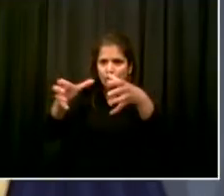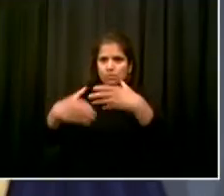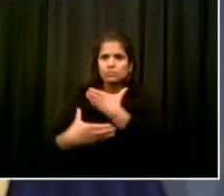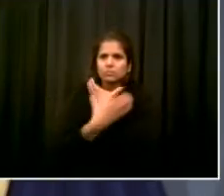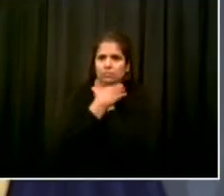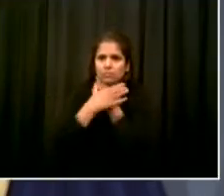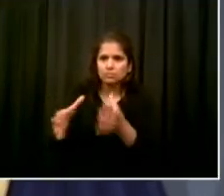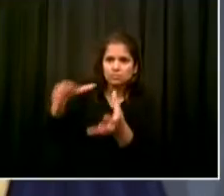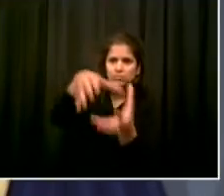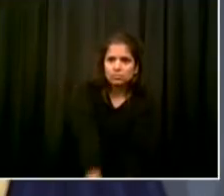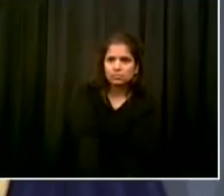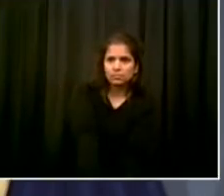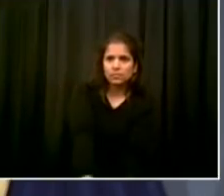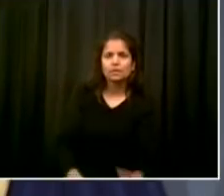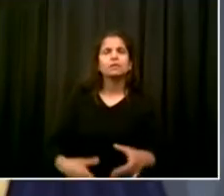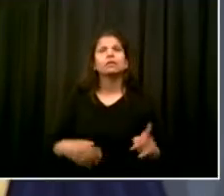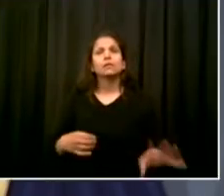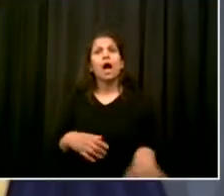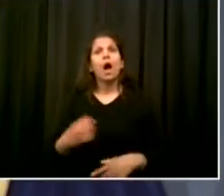everywhere. So